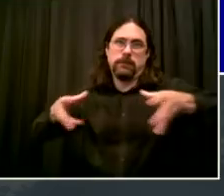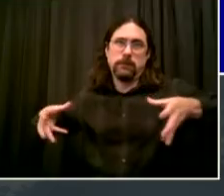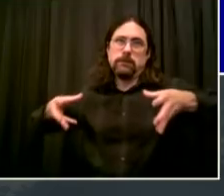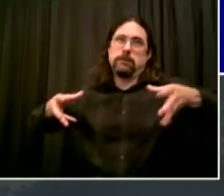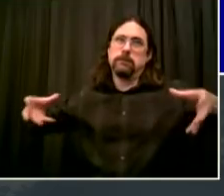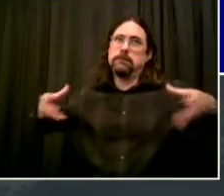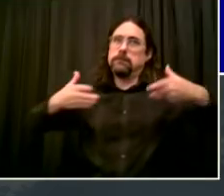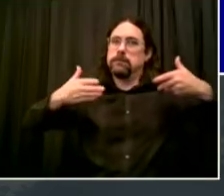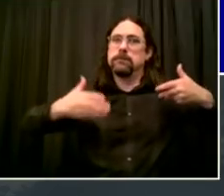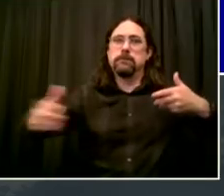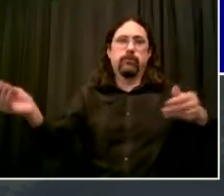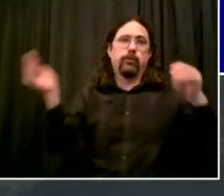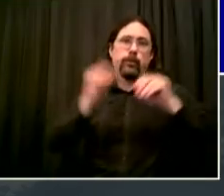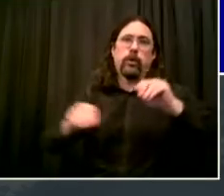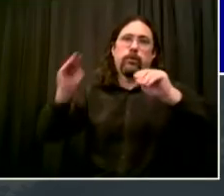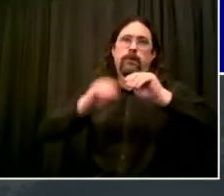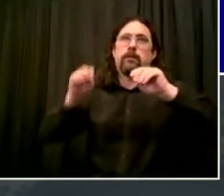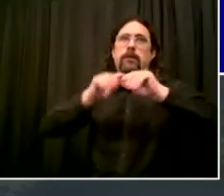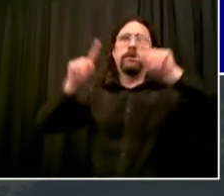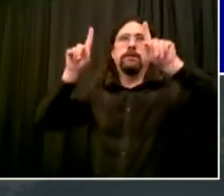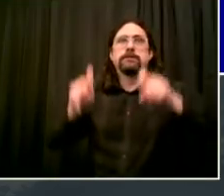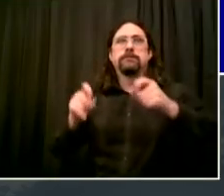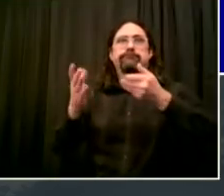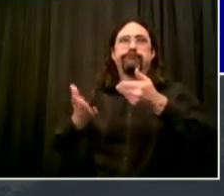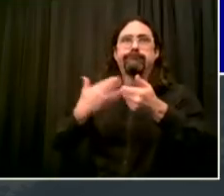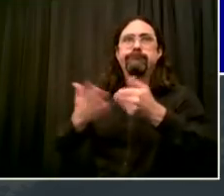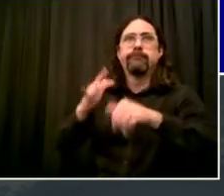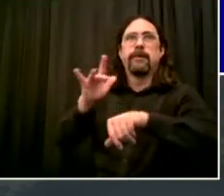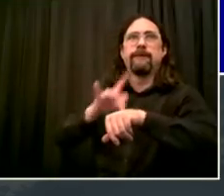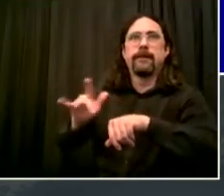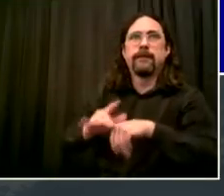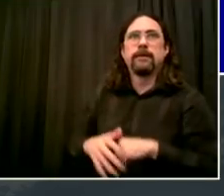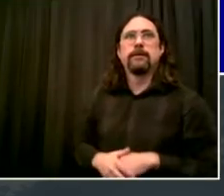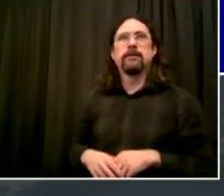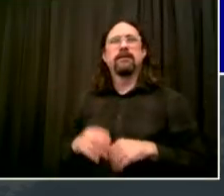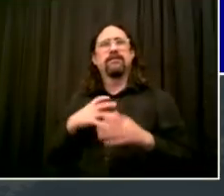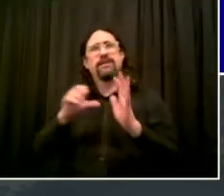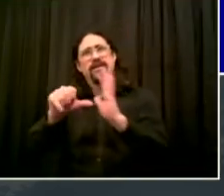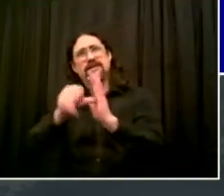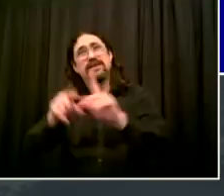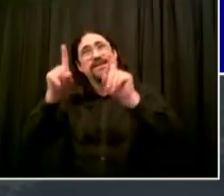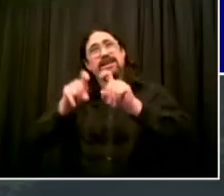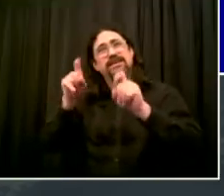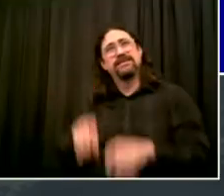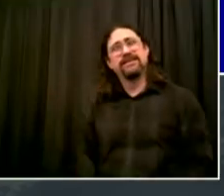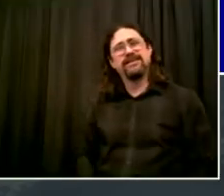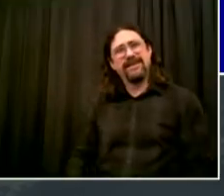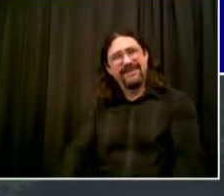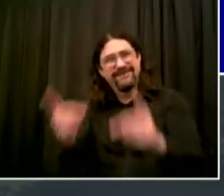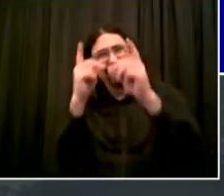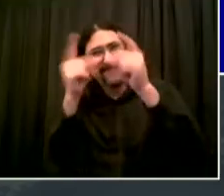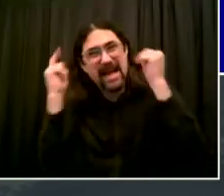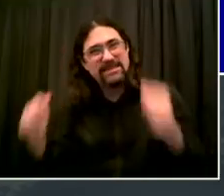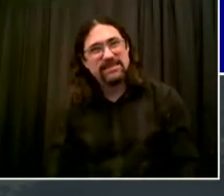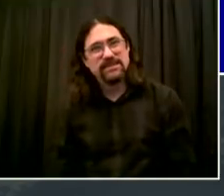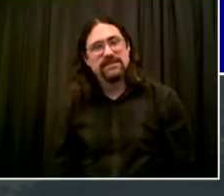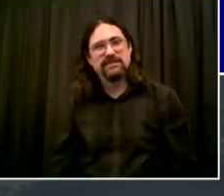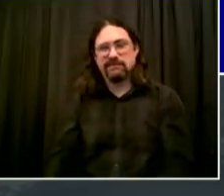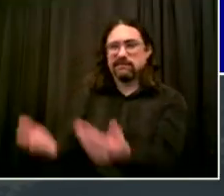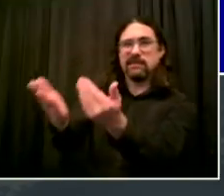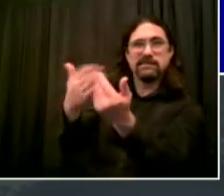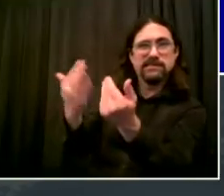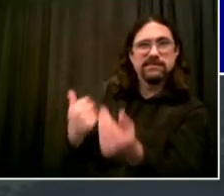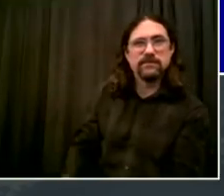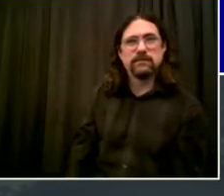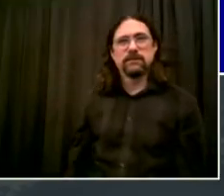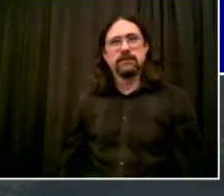easy, free. Third point, we're going to provide the full test kits to all the hospitals and hospital systems